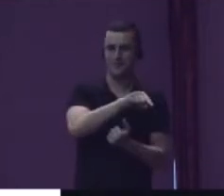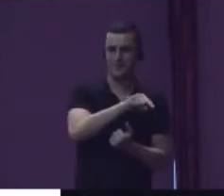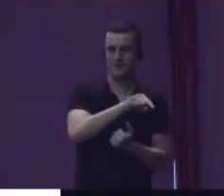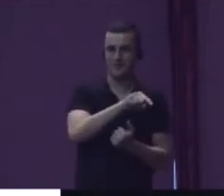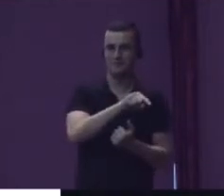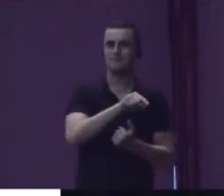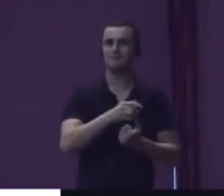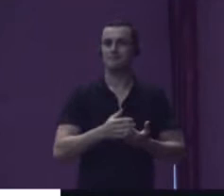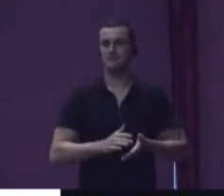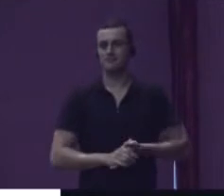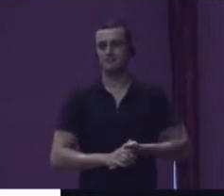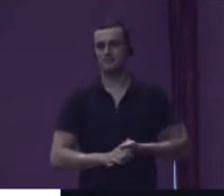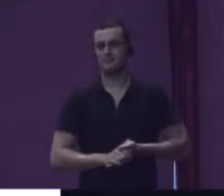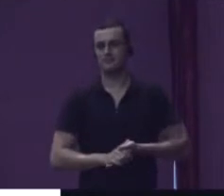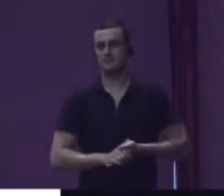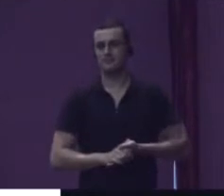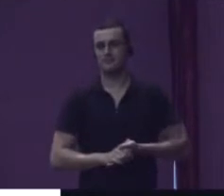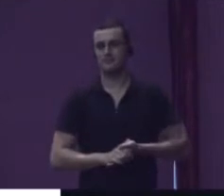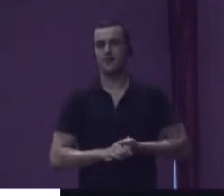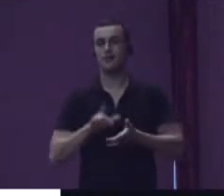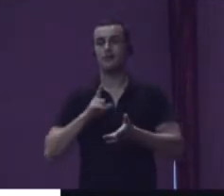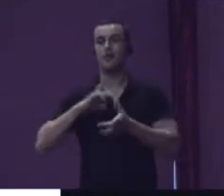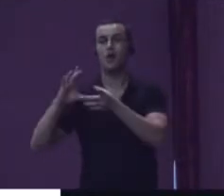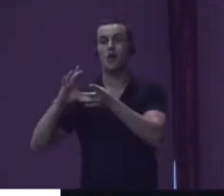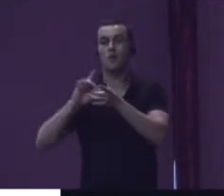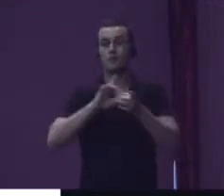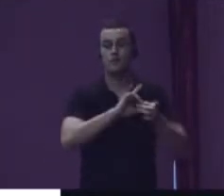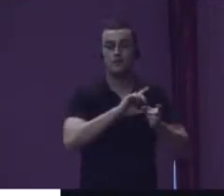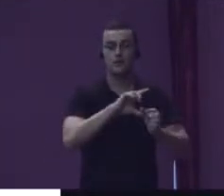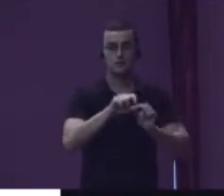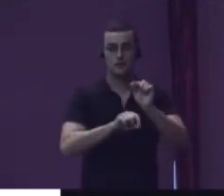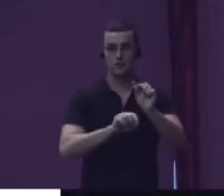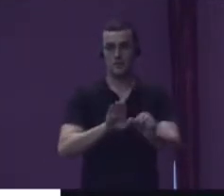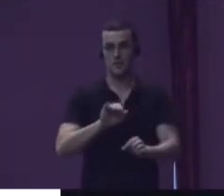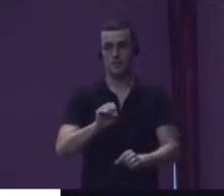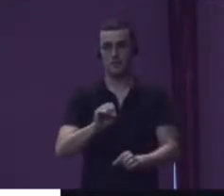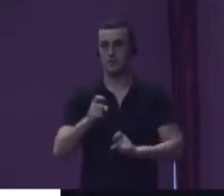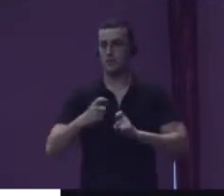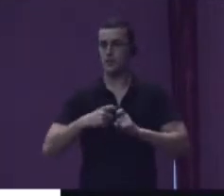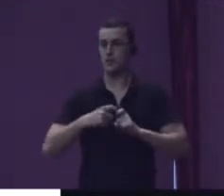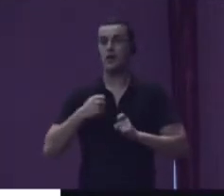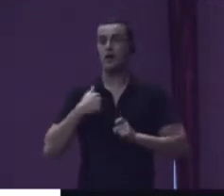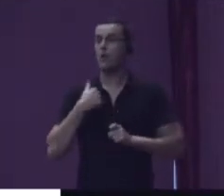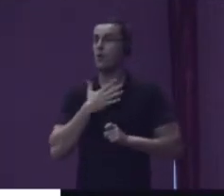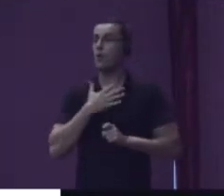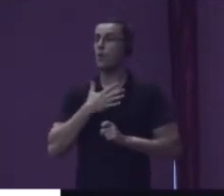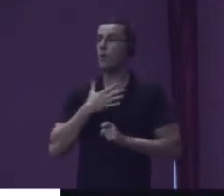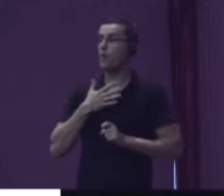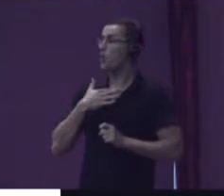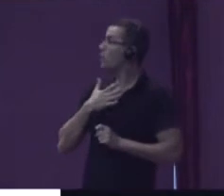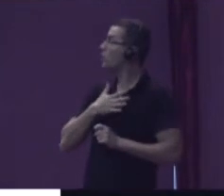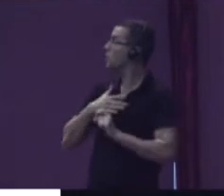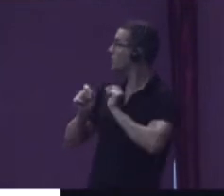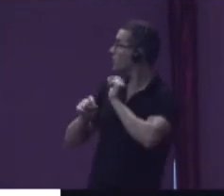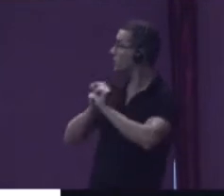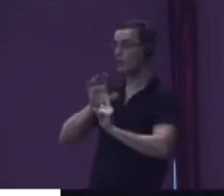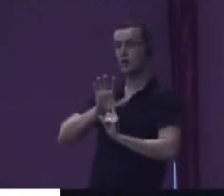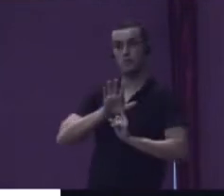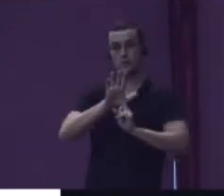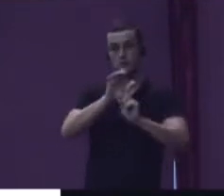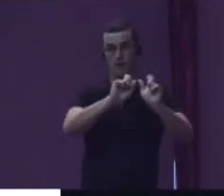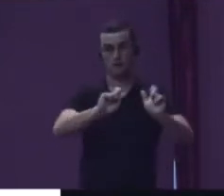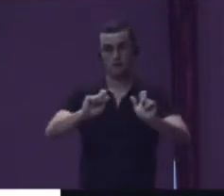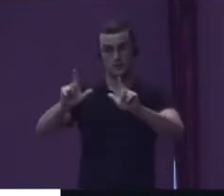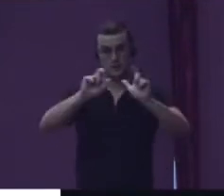Okay, what I want to do is show you a series of slides illustrating some of the aspects